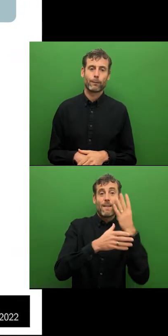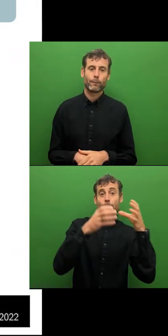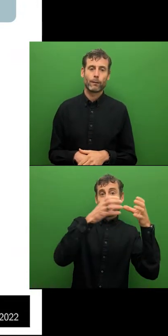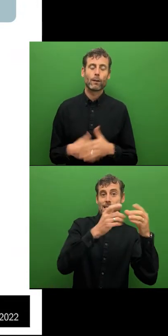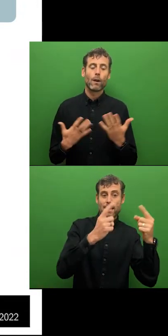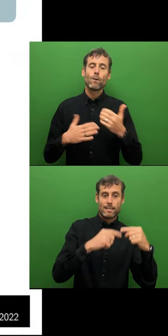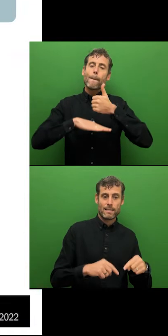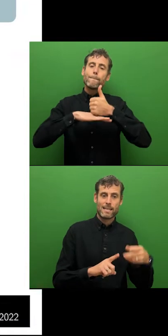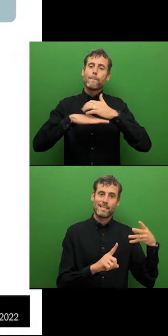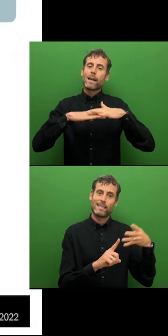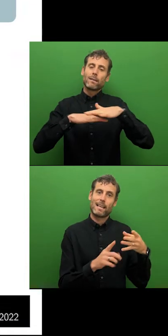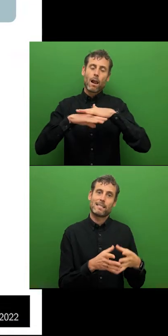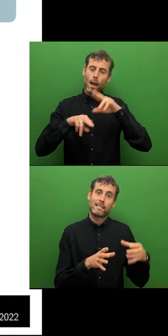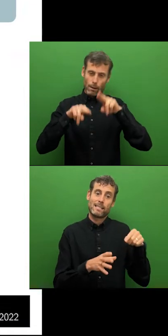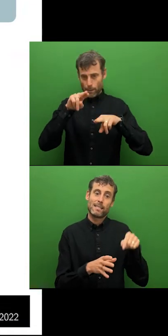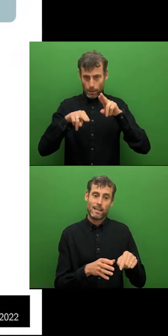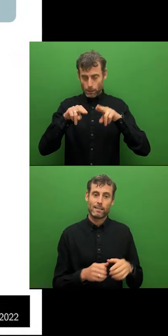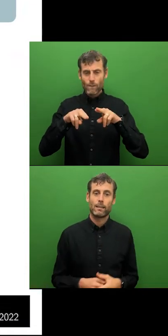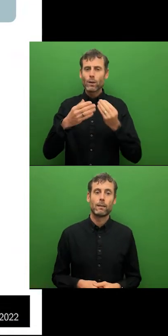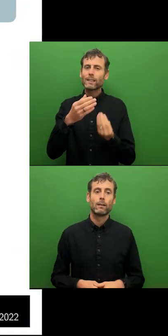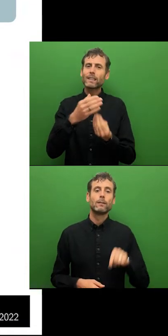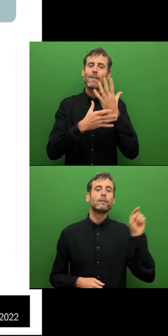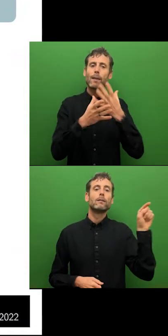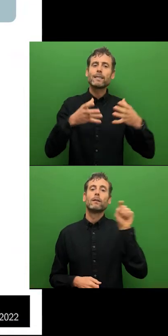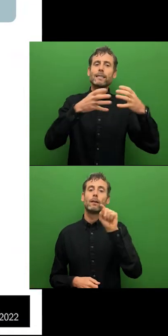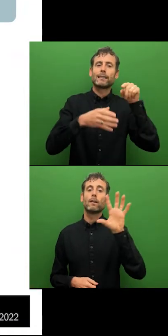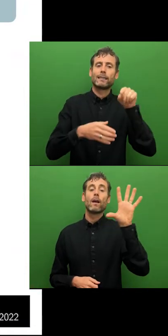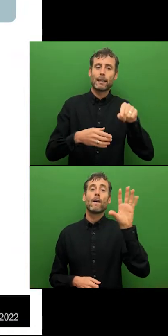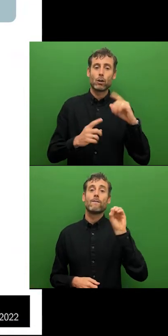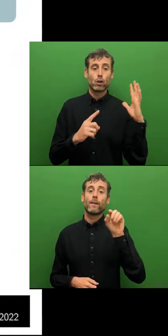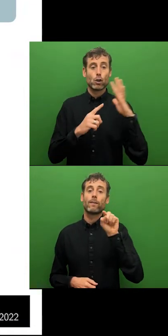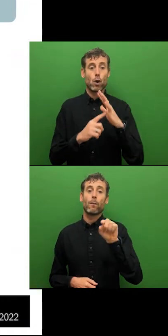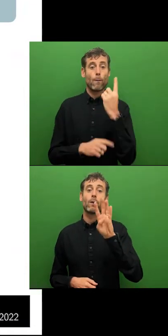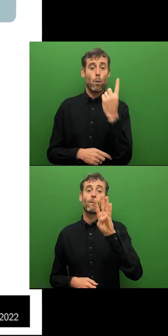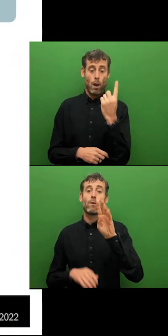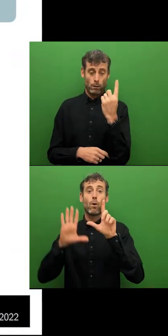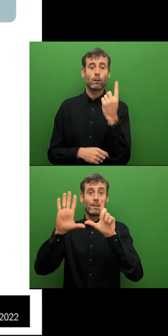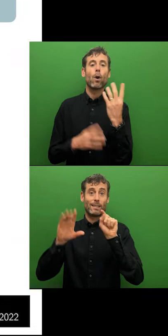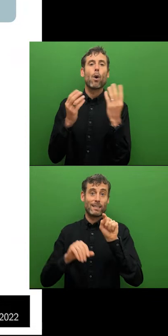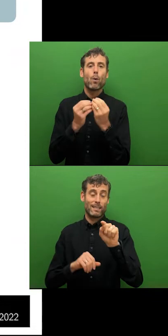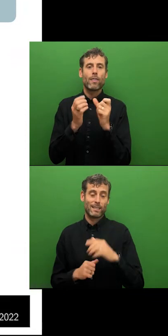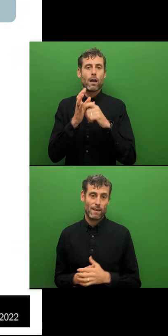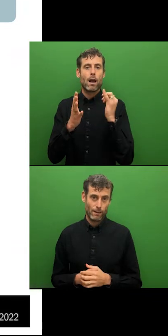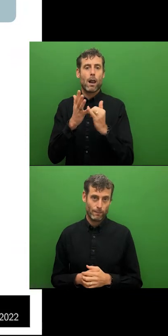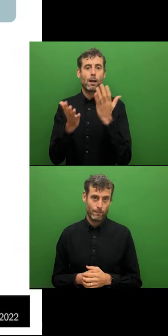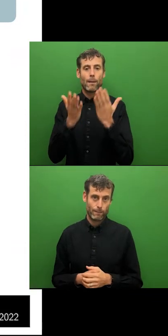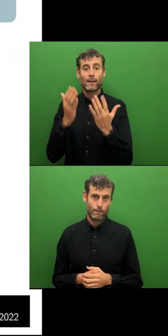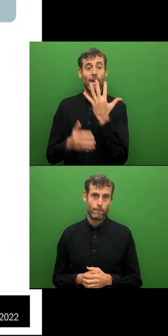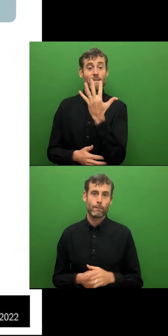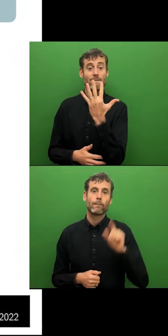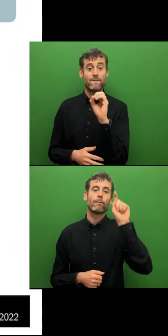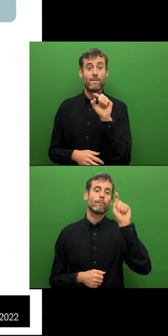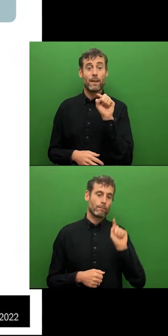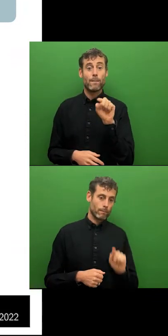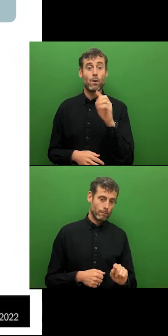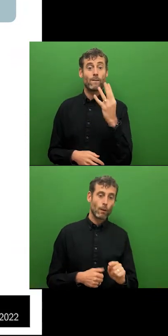metrics. For our baseline method on the development sets, the top 1 class accuracy with class balancing is